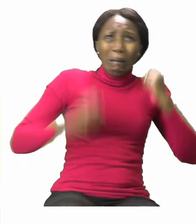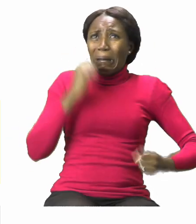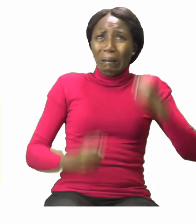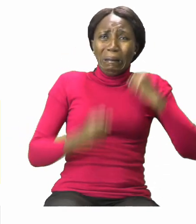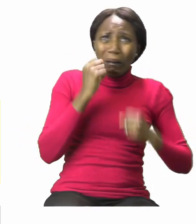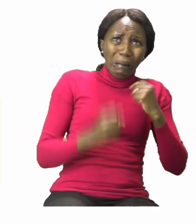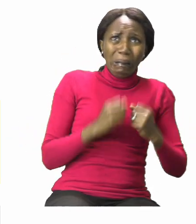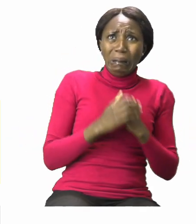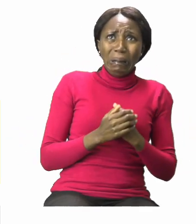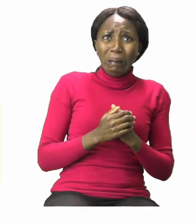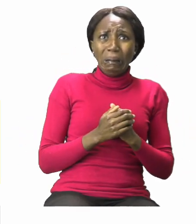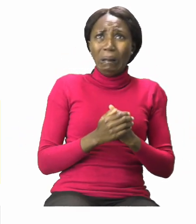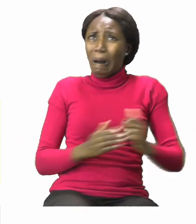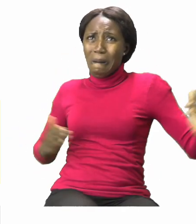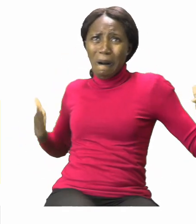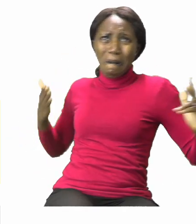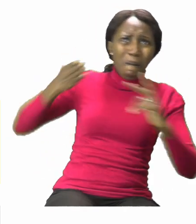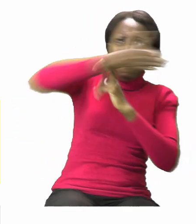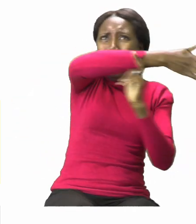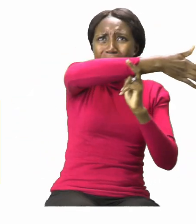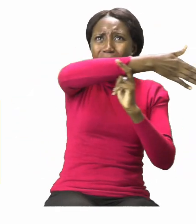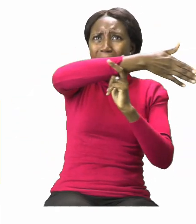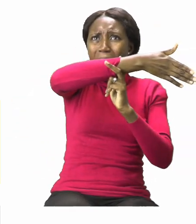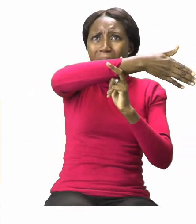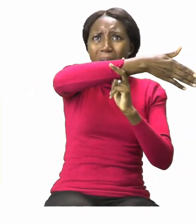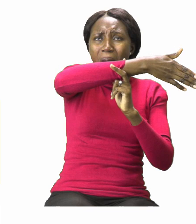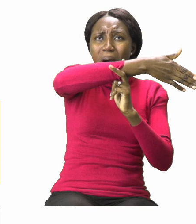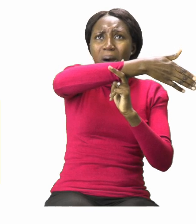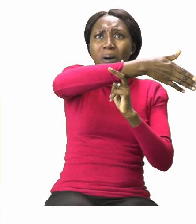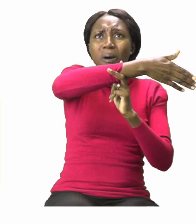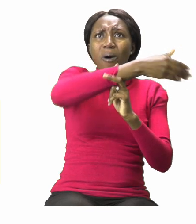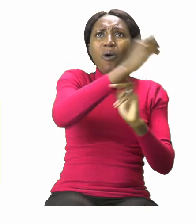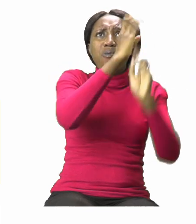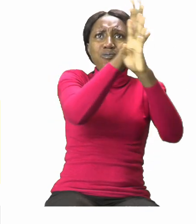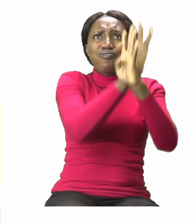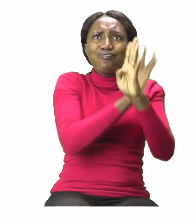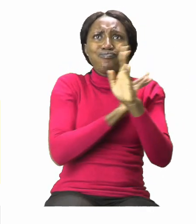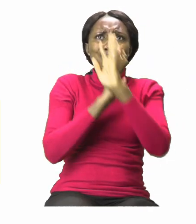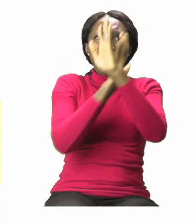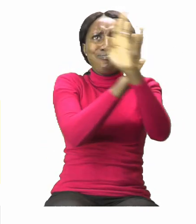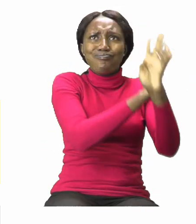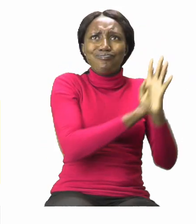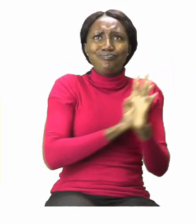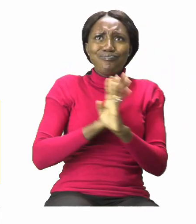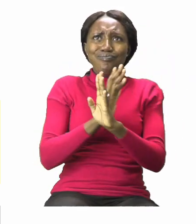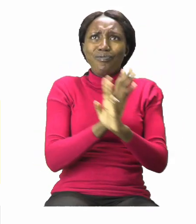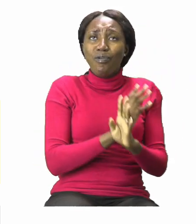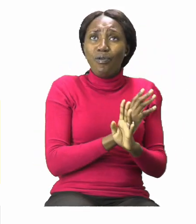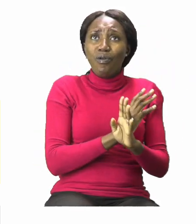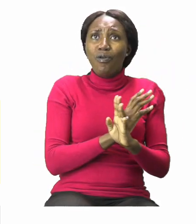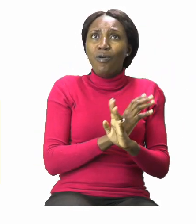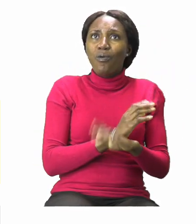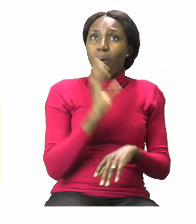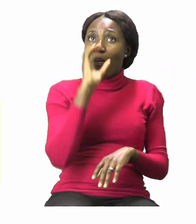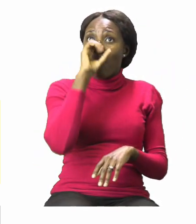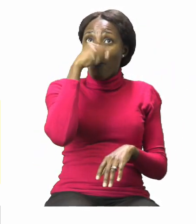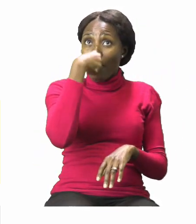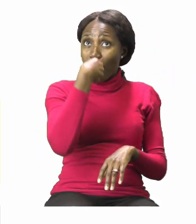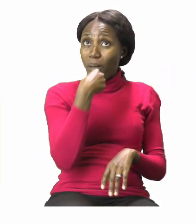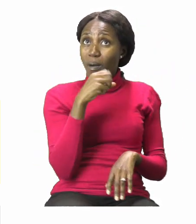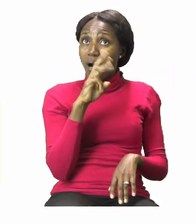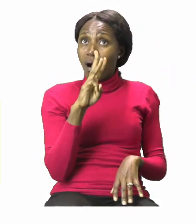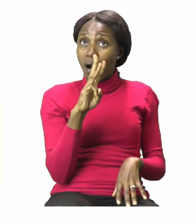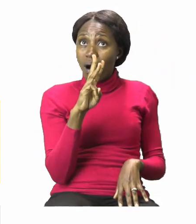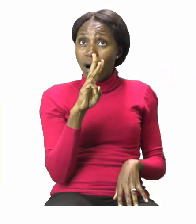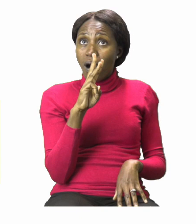And he ran out of the house and into the forest. The three little pigs were